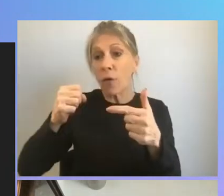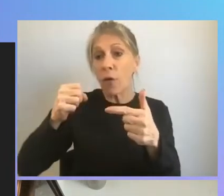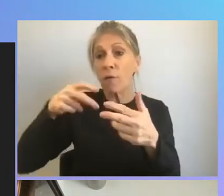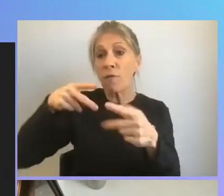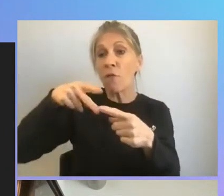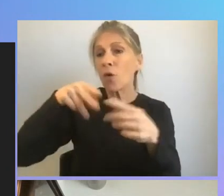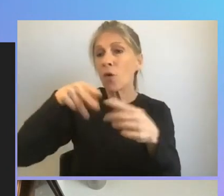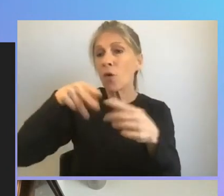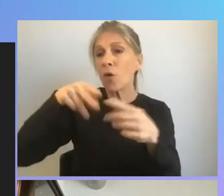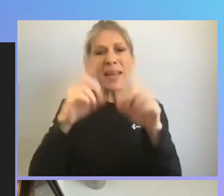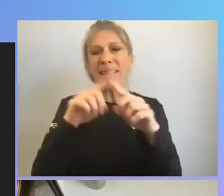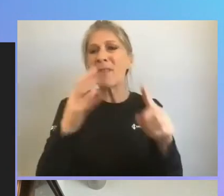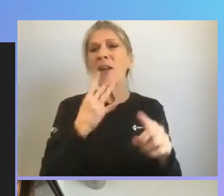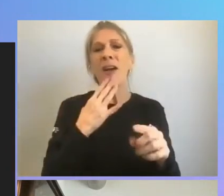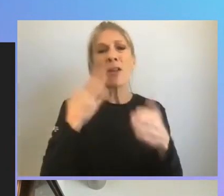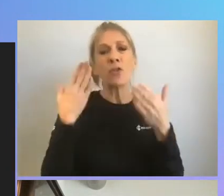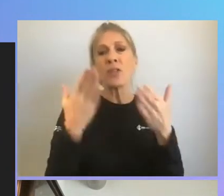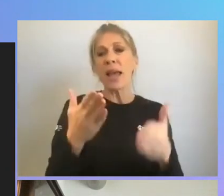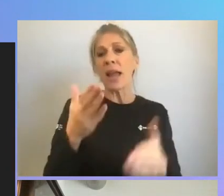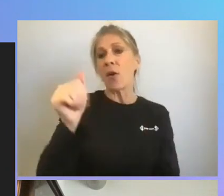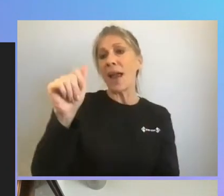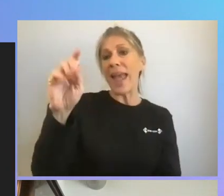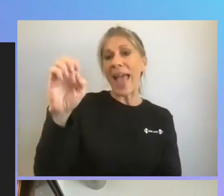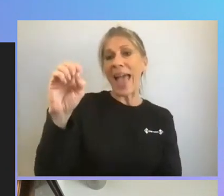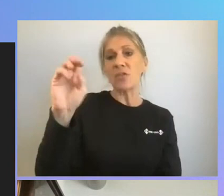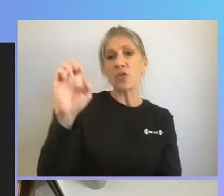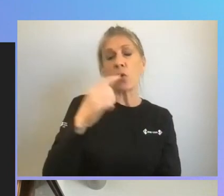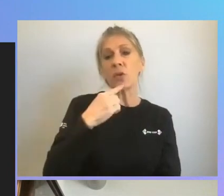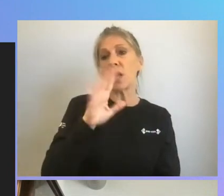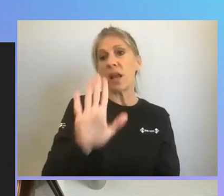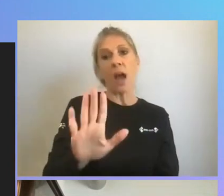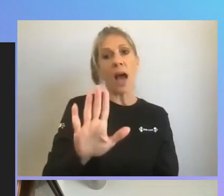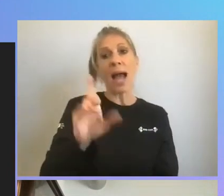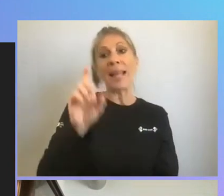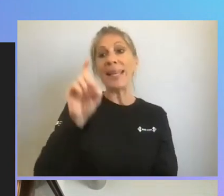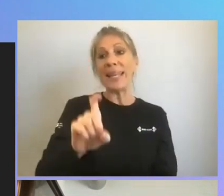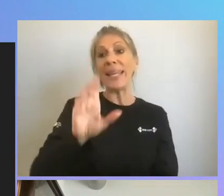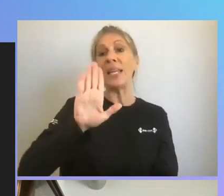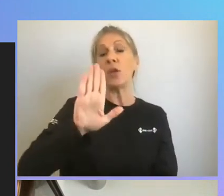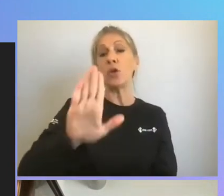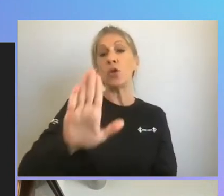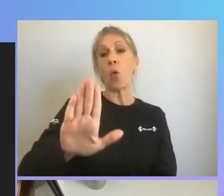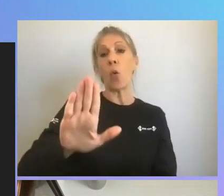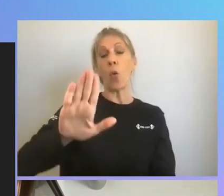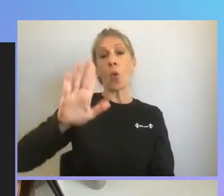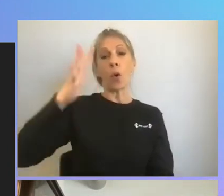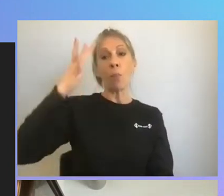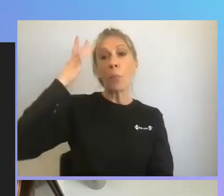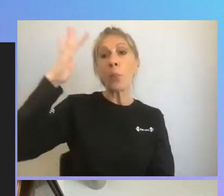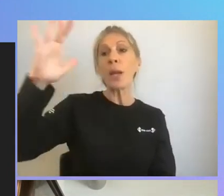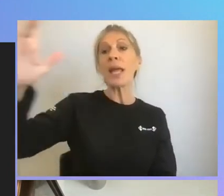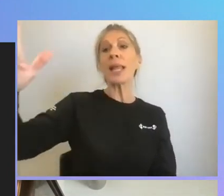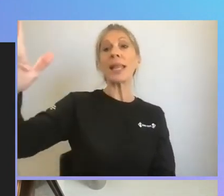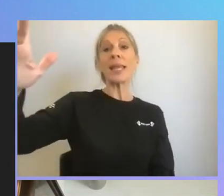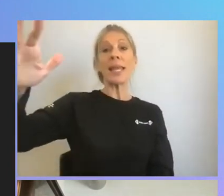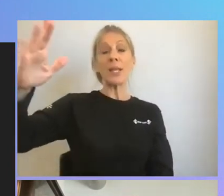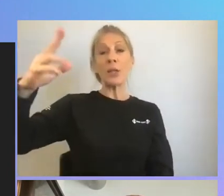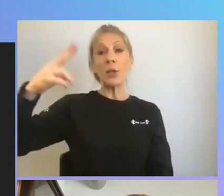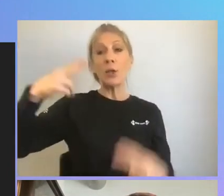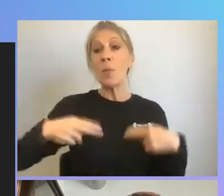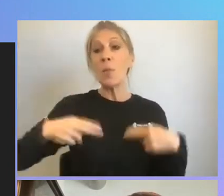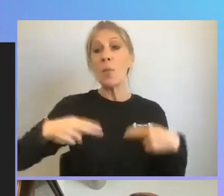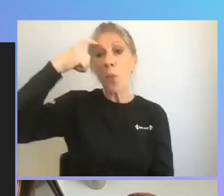different colors at play. Axe Core is just like, calm down. I need your brilliant fleshy human brain